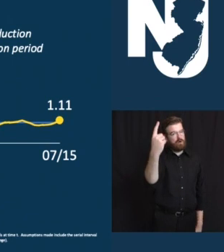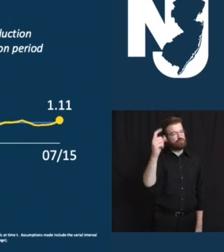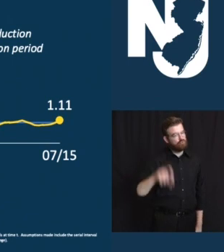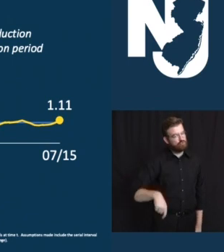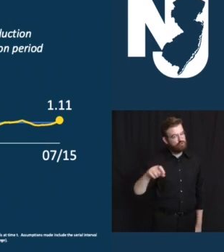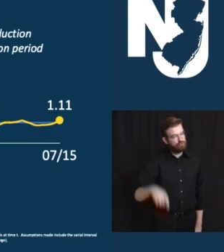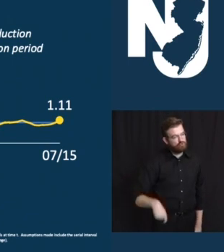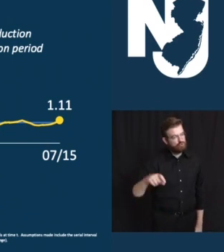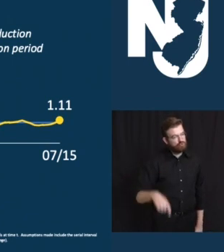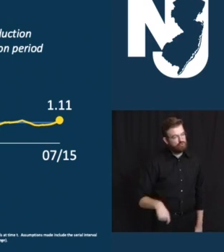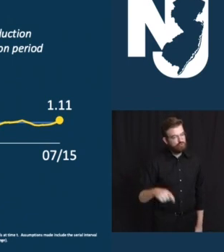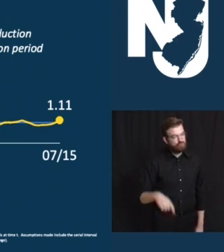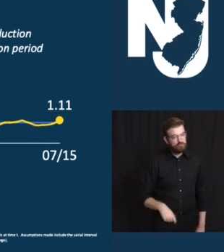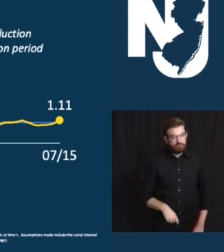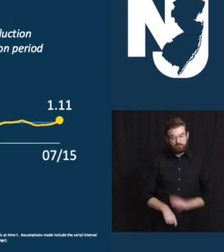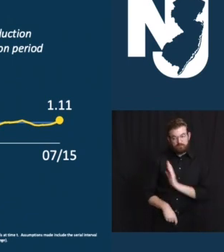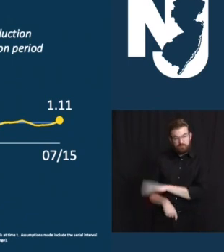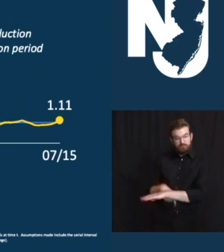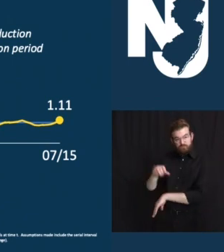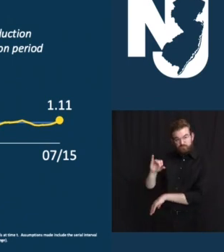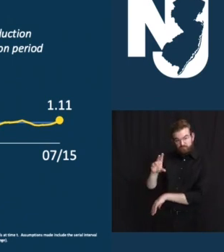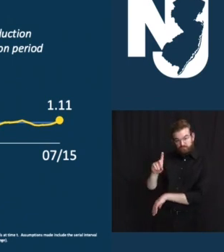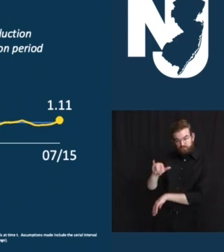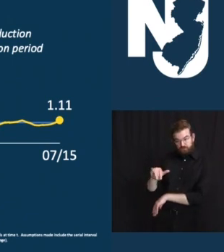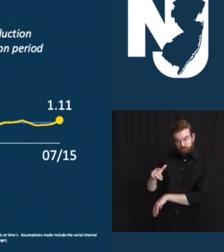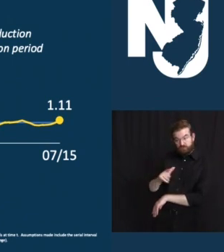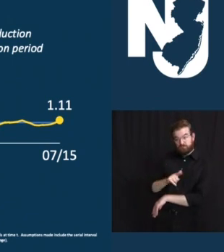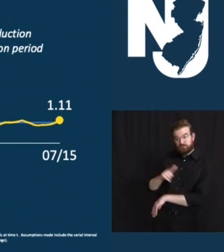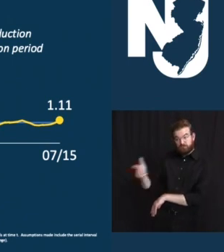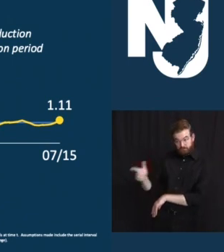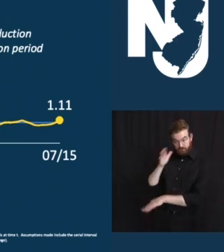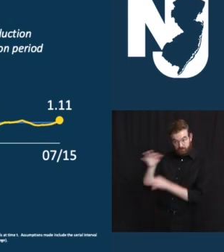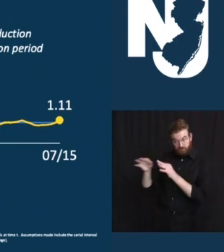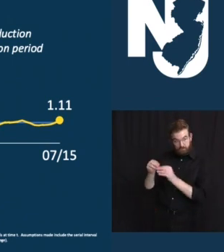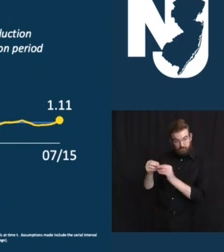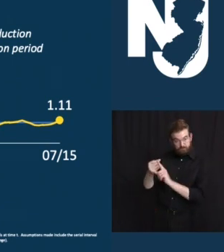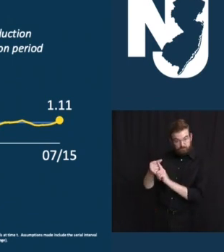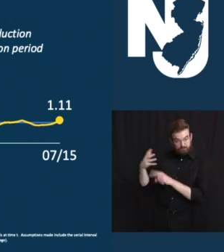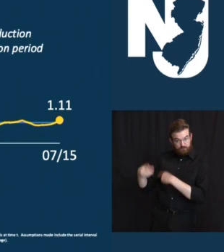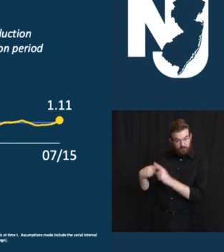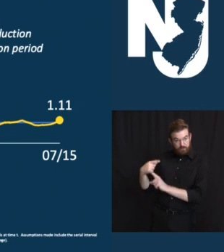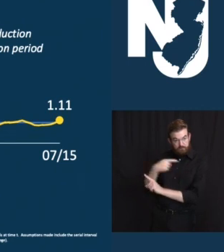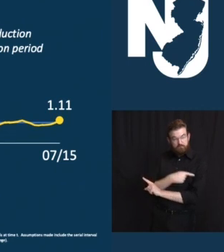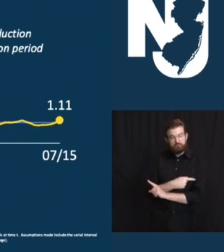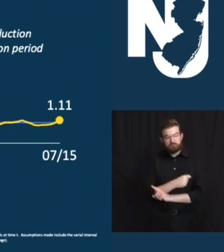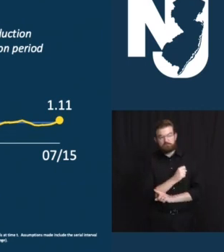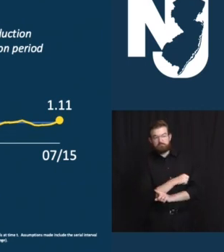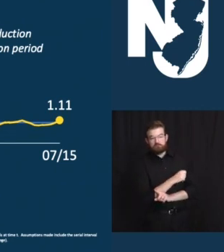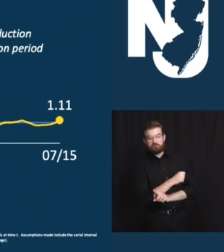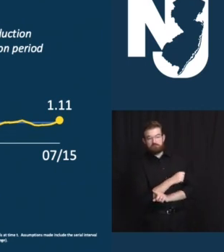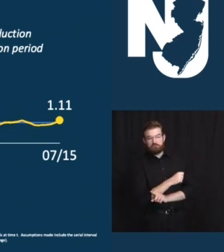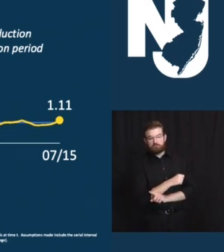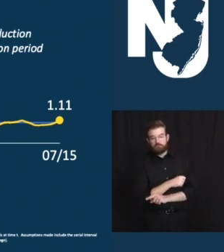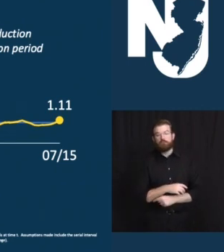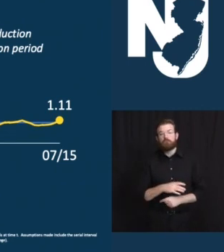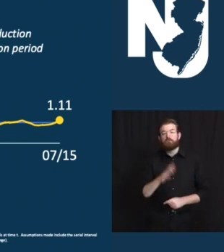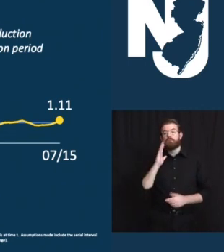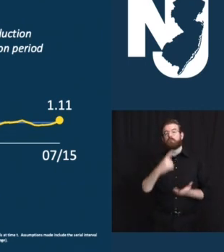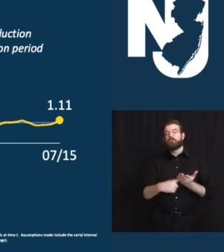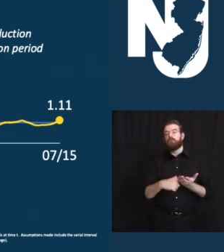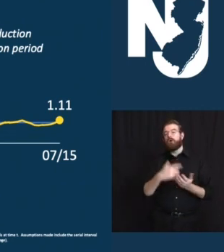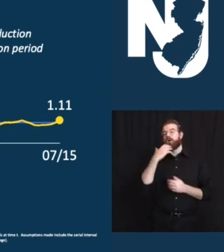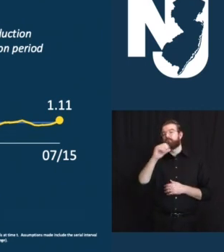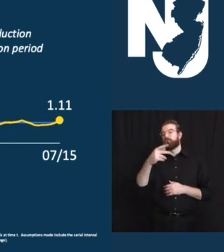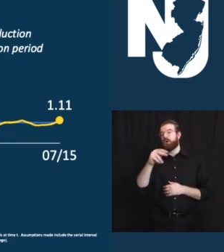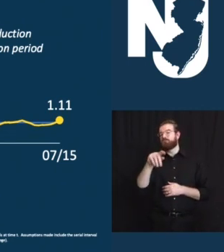some color as to some of the hot spots and counties that are on our radar screen. And the only way we can keep our positivity